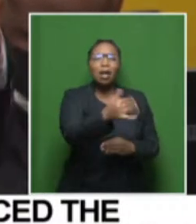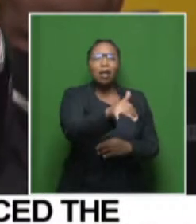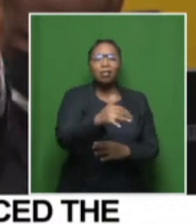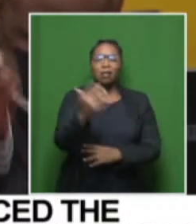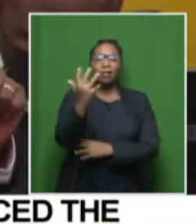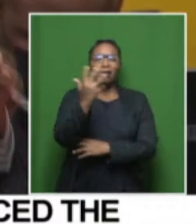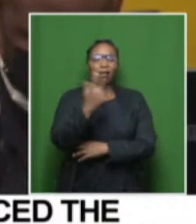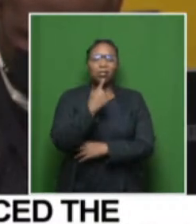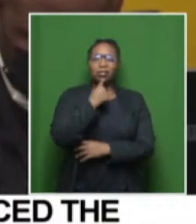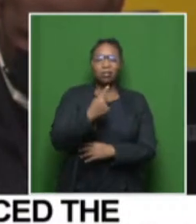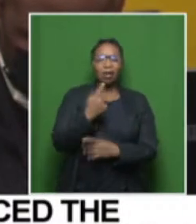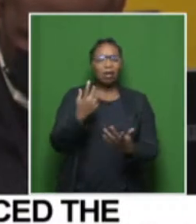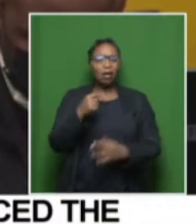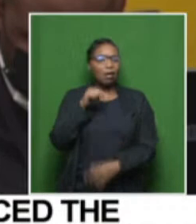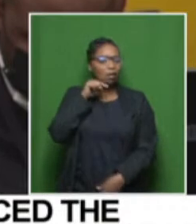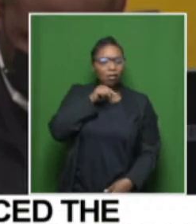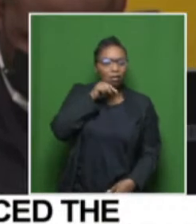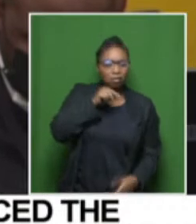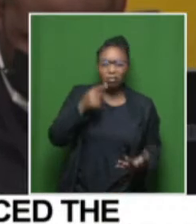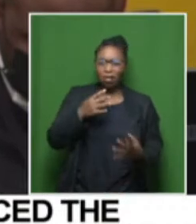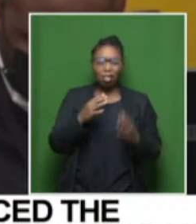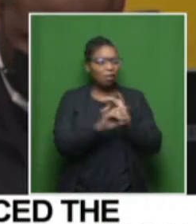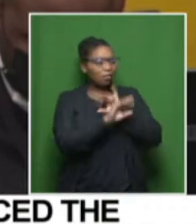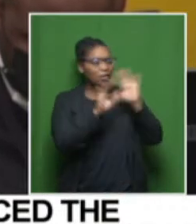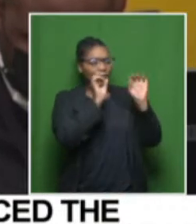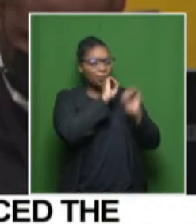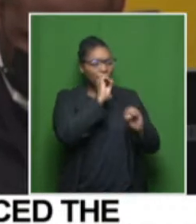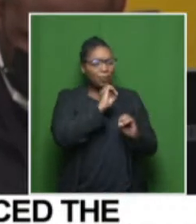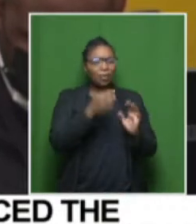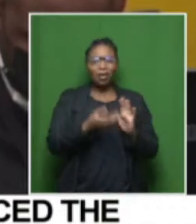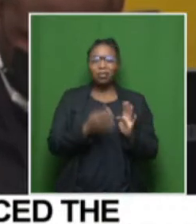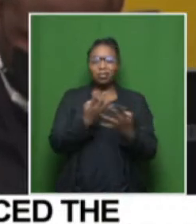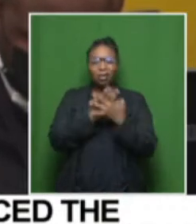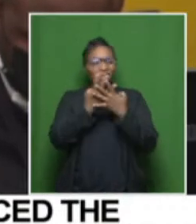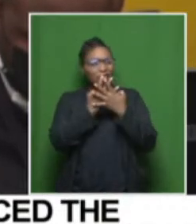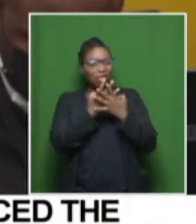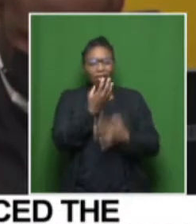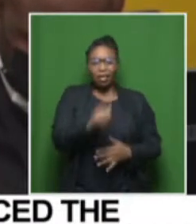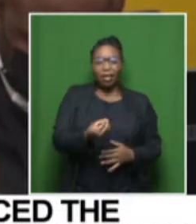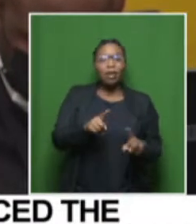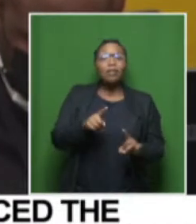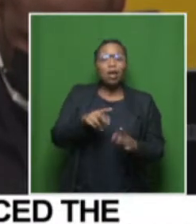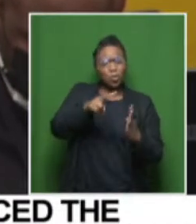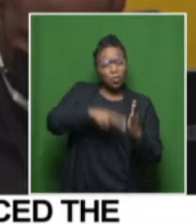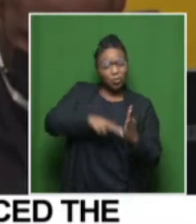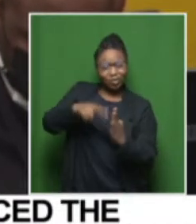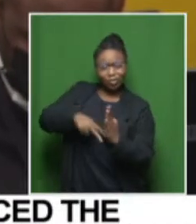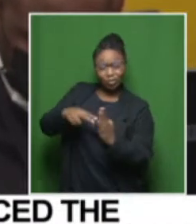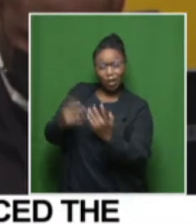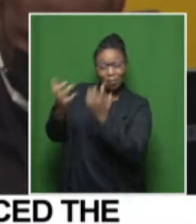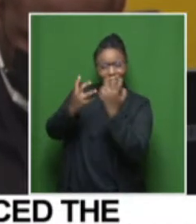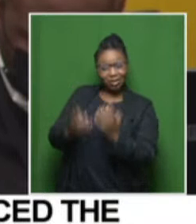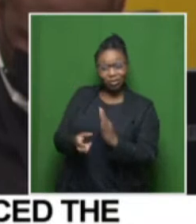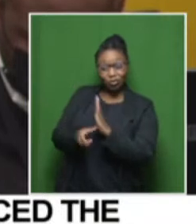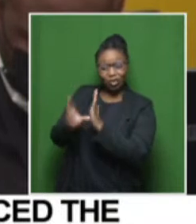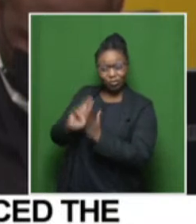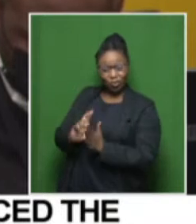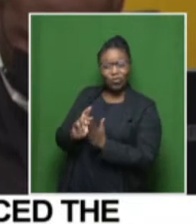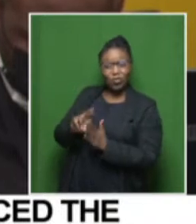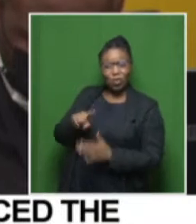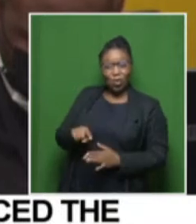Transparent. Then also Fundani budget review helps you on tax 1, chapter